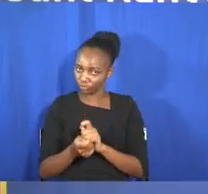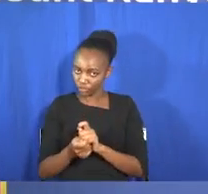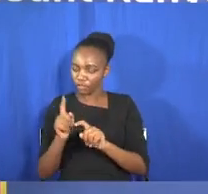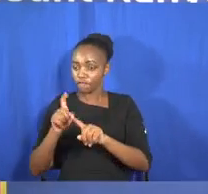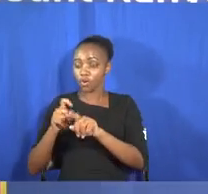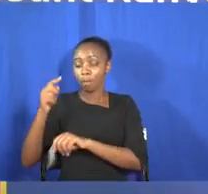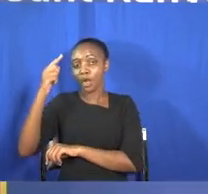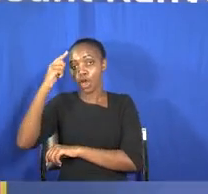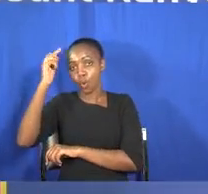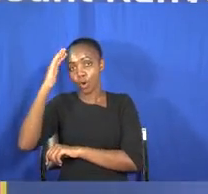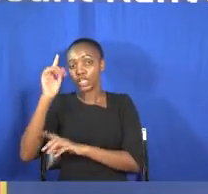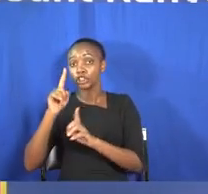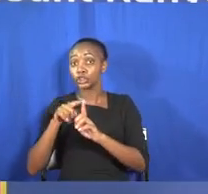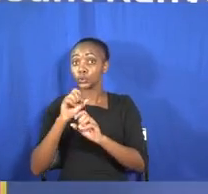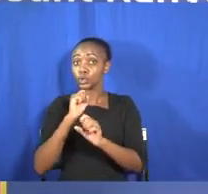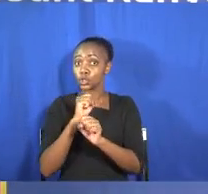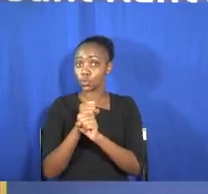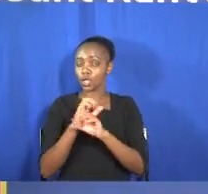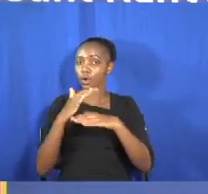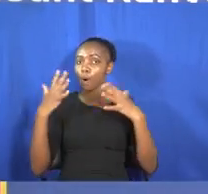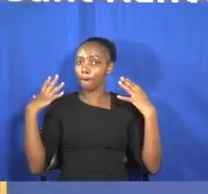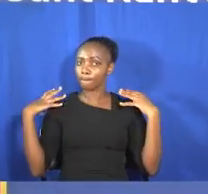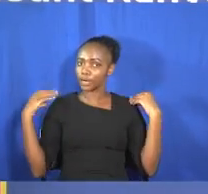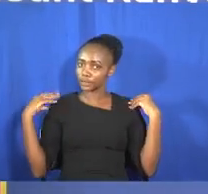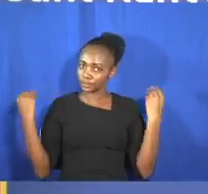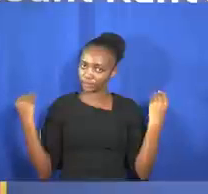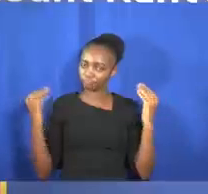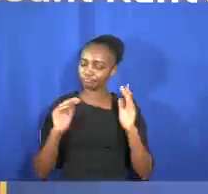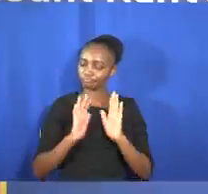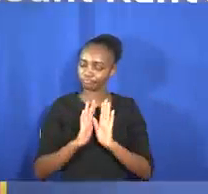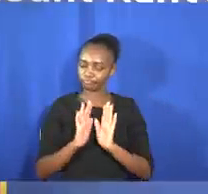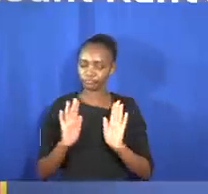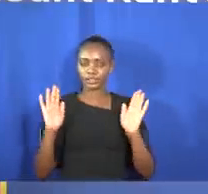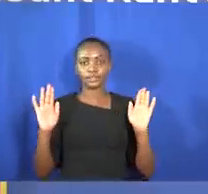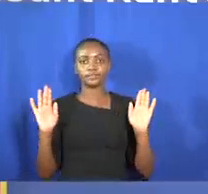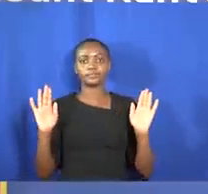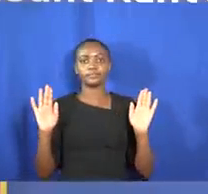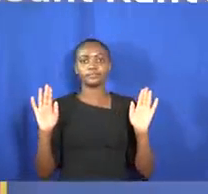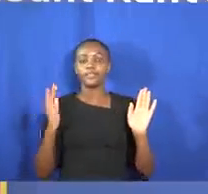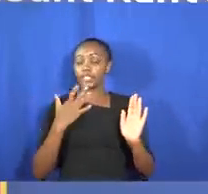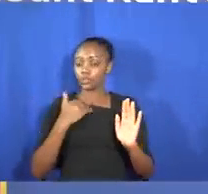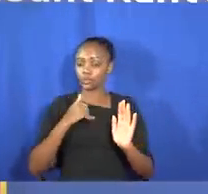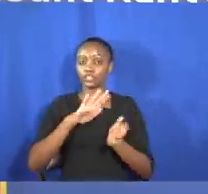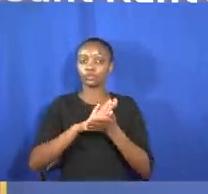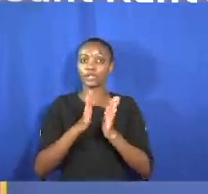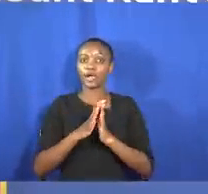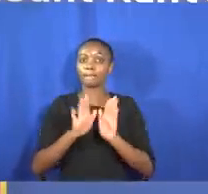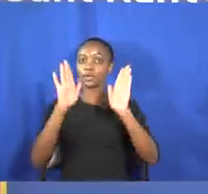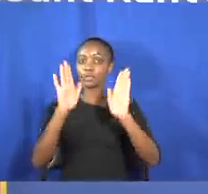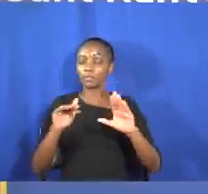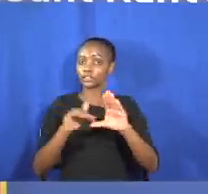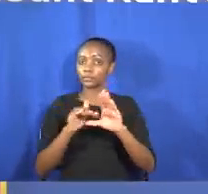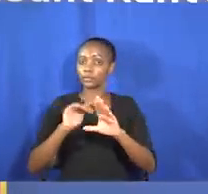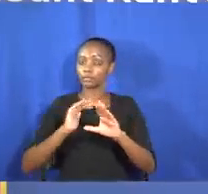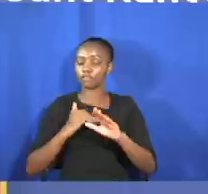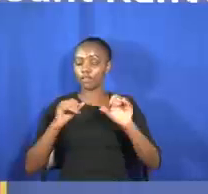our learners from knowing to doing, acquiring competencies to become useful members